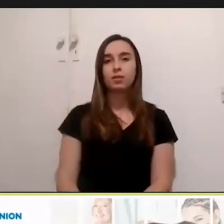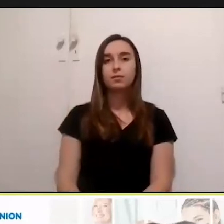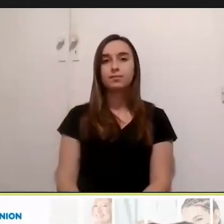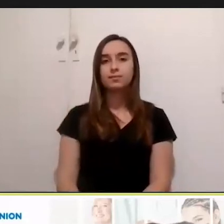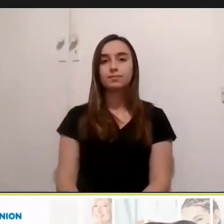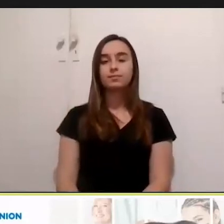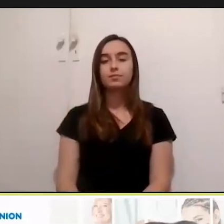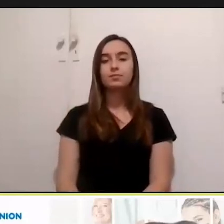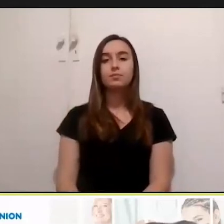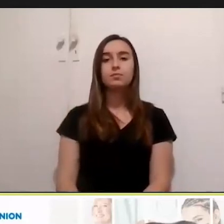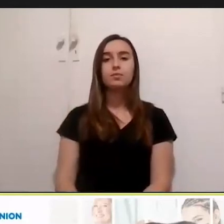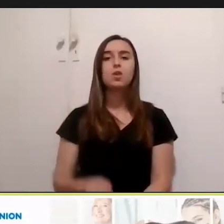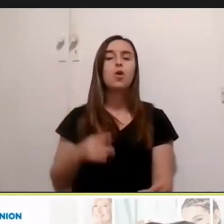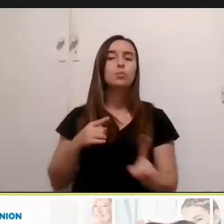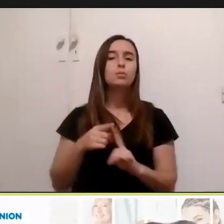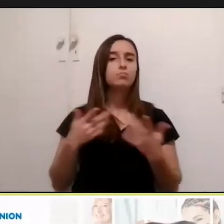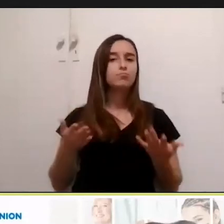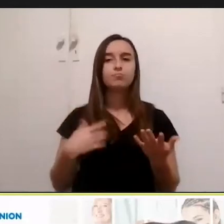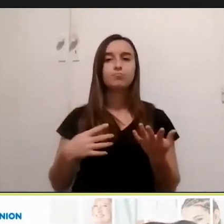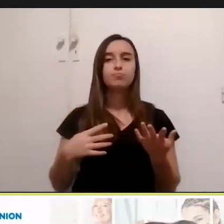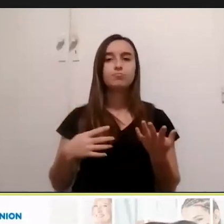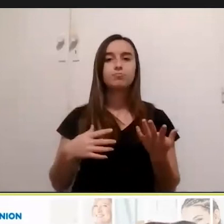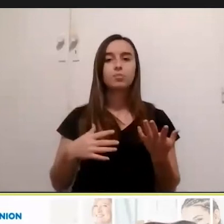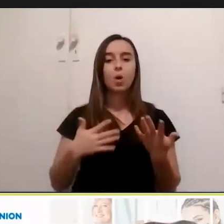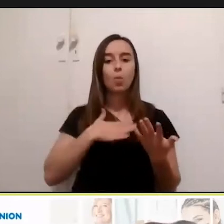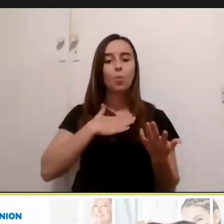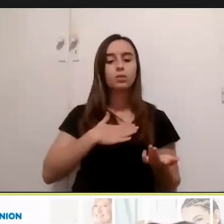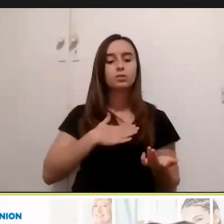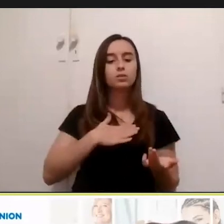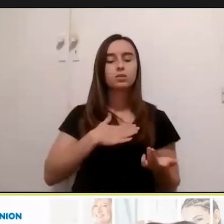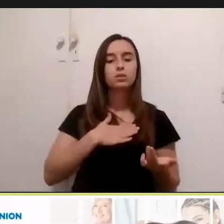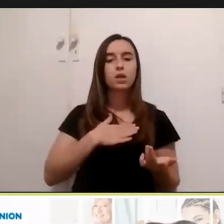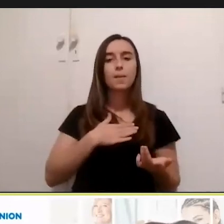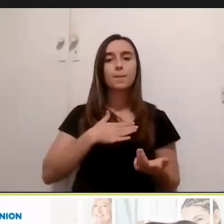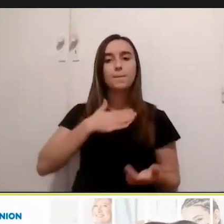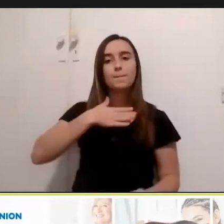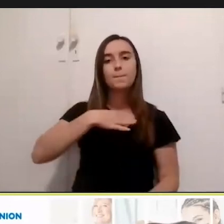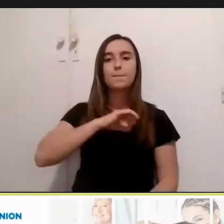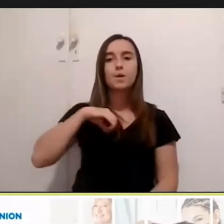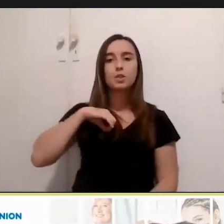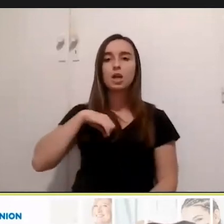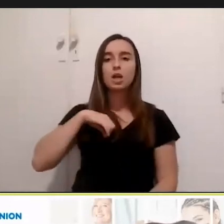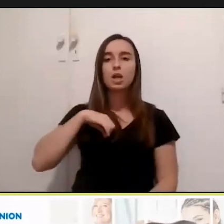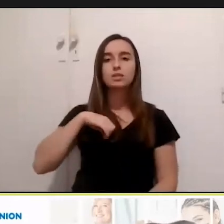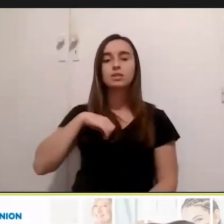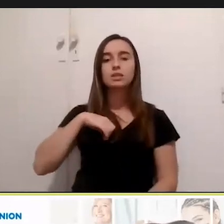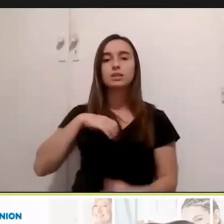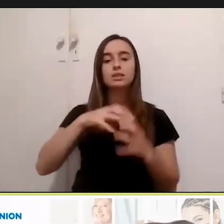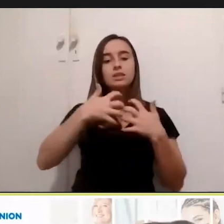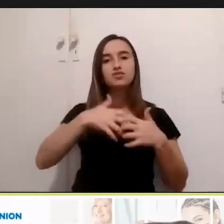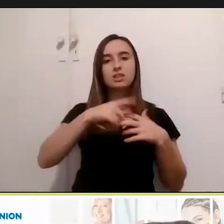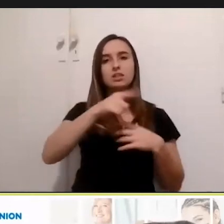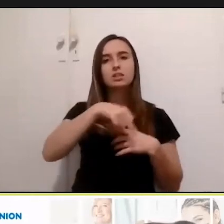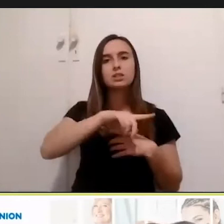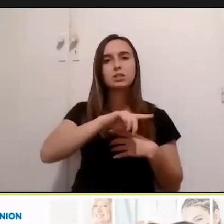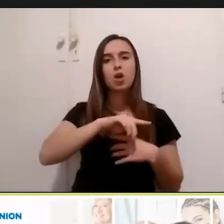to analyze a sample of personal devices to take biometric measurements focused on chronic